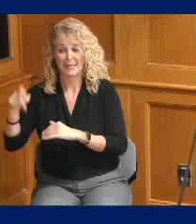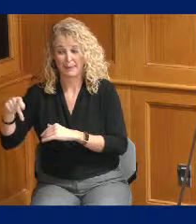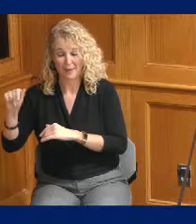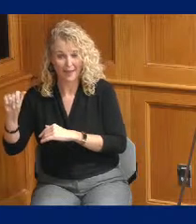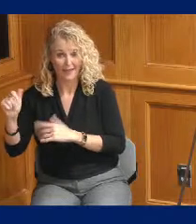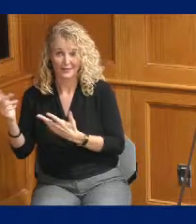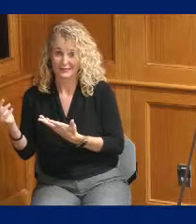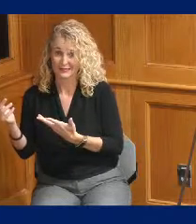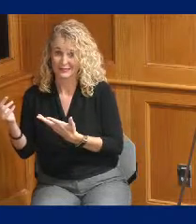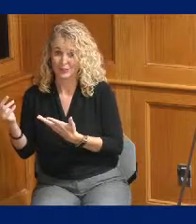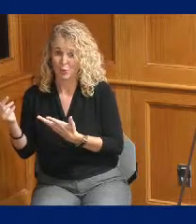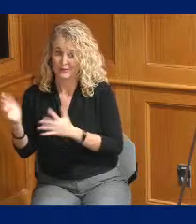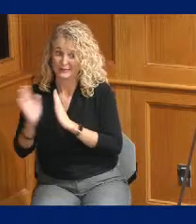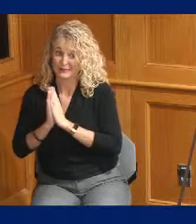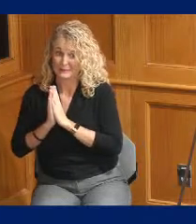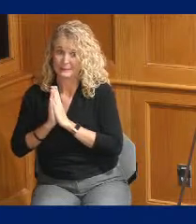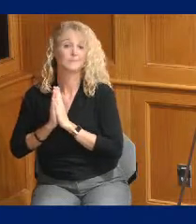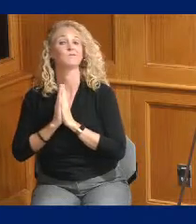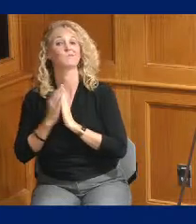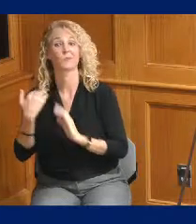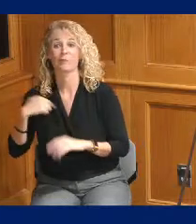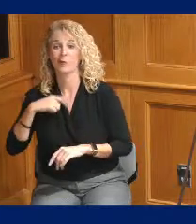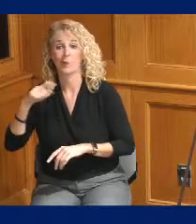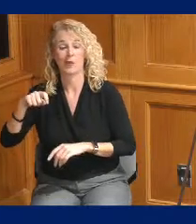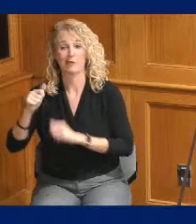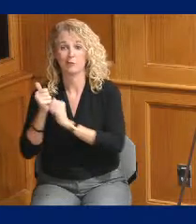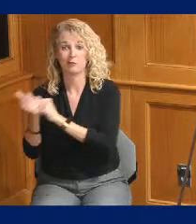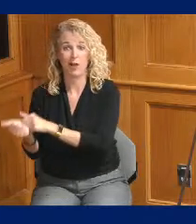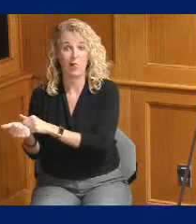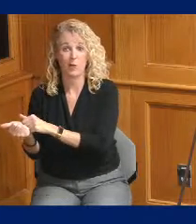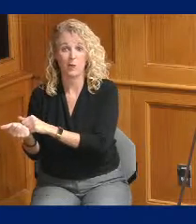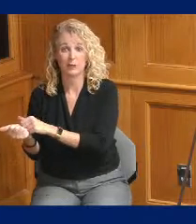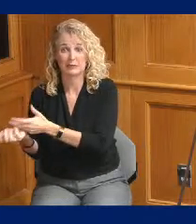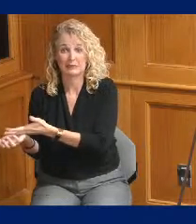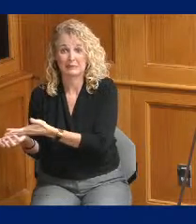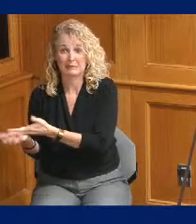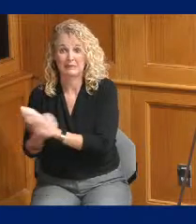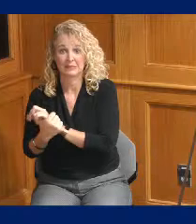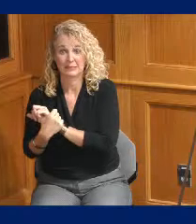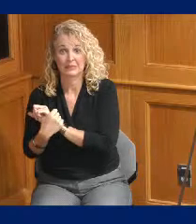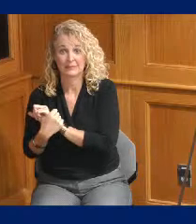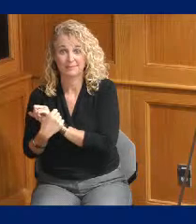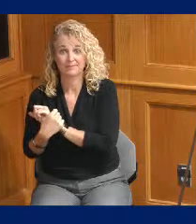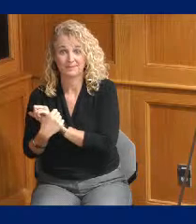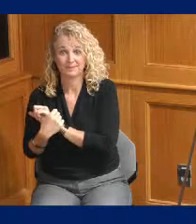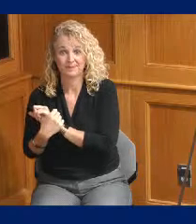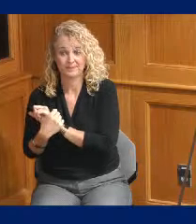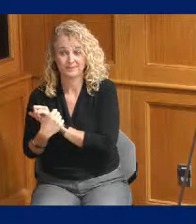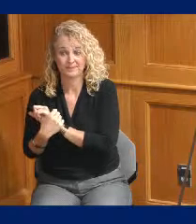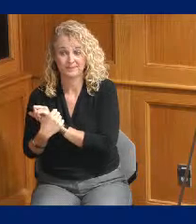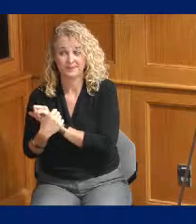June. And we have to make sure we are following the intent of that decree.